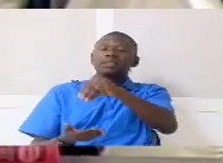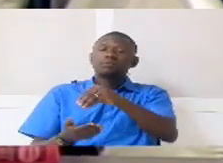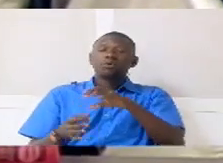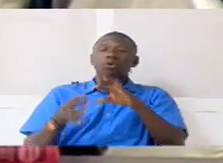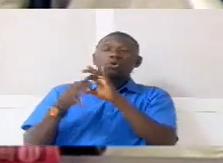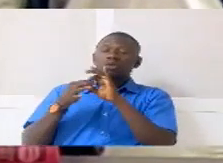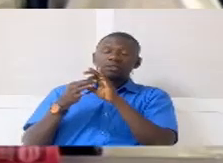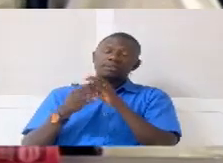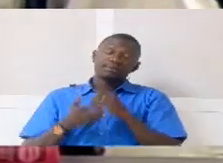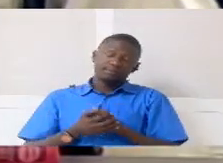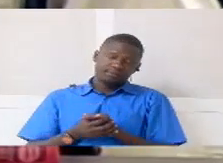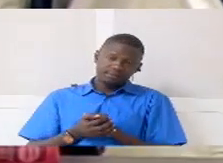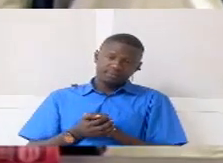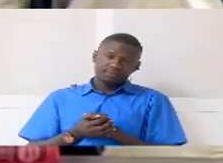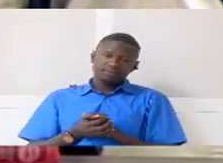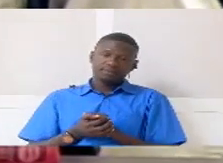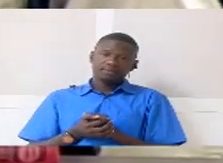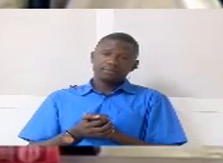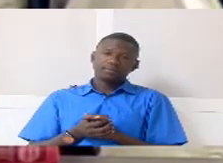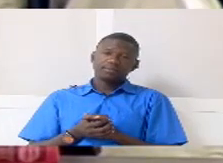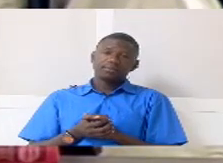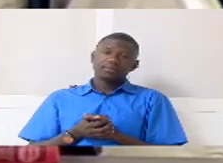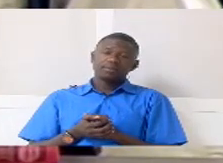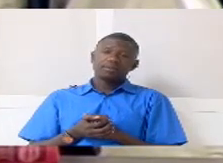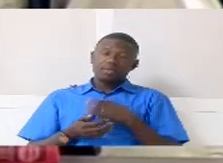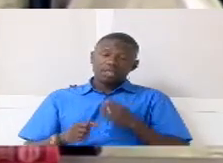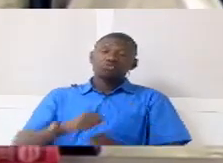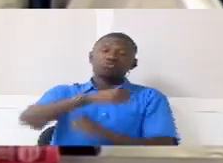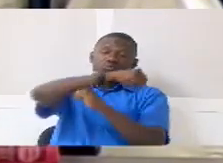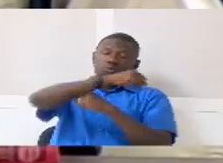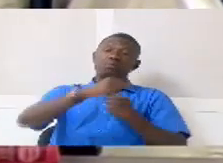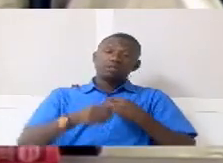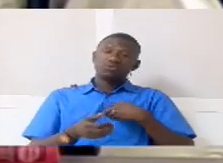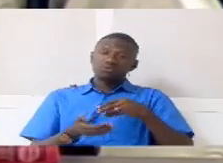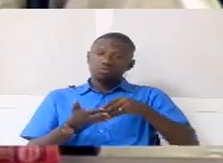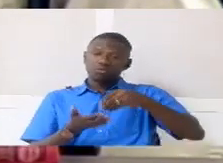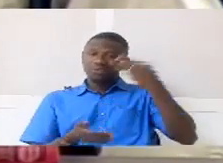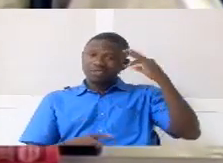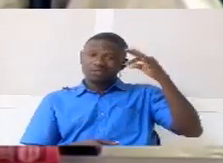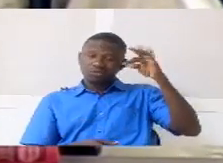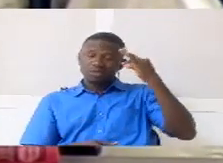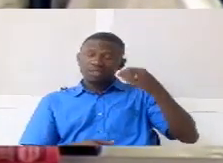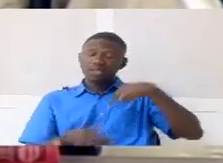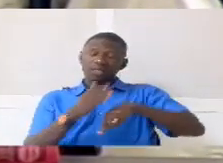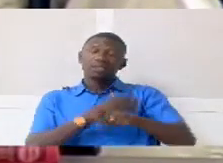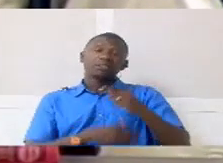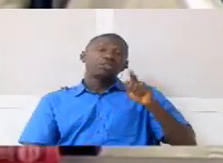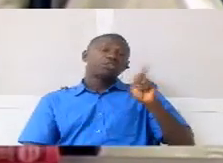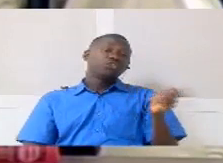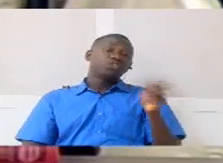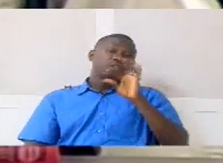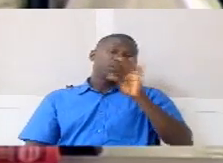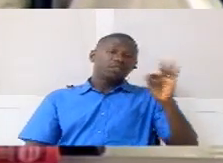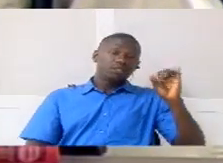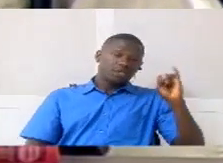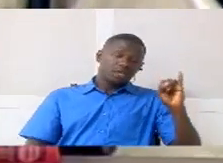organization. Another sponsor, that GTTI, in a 1 year course. Sponsored me, and I went to the GTTI for a 1 year program.